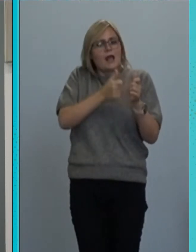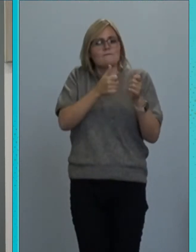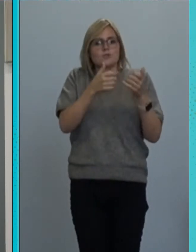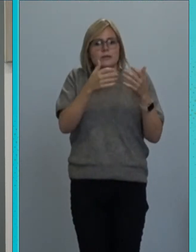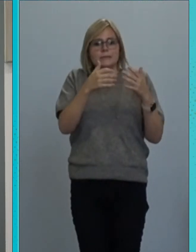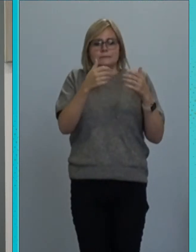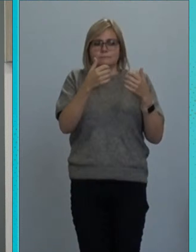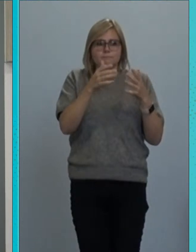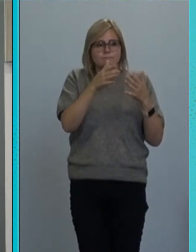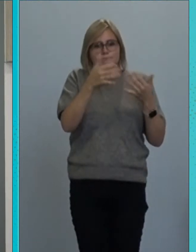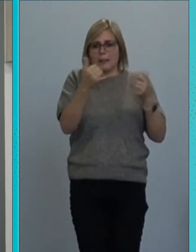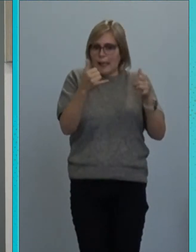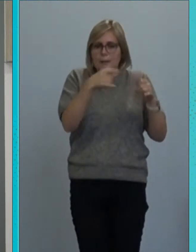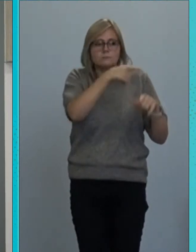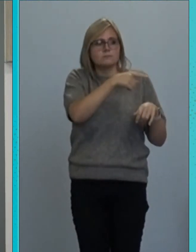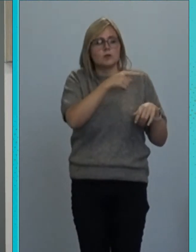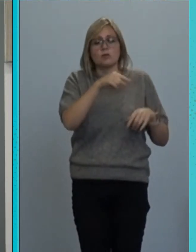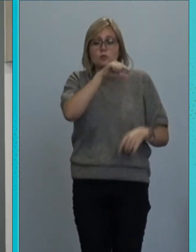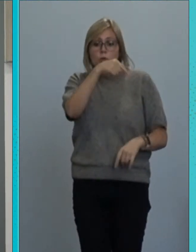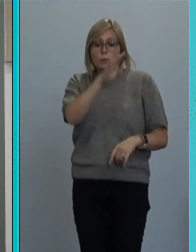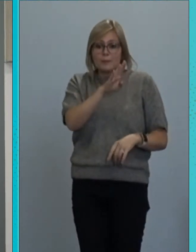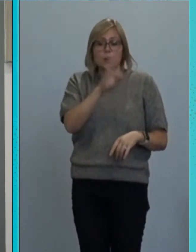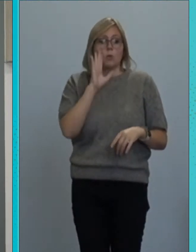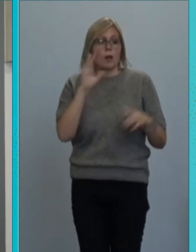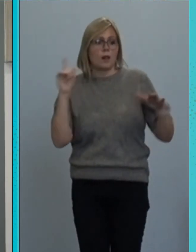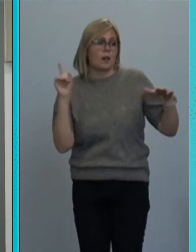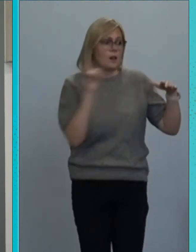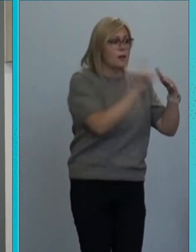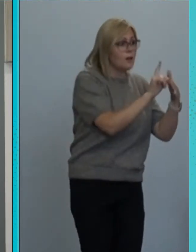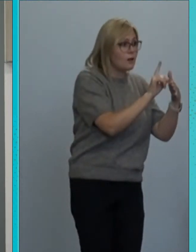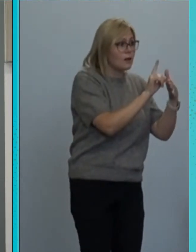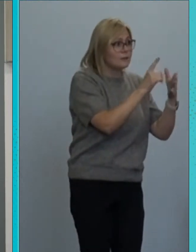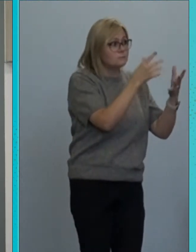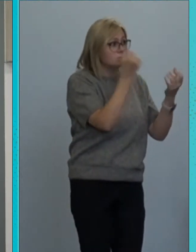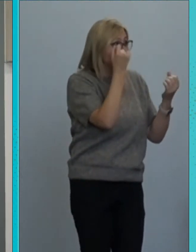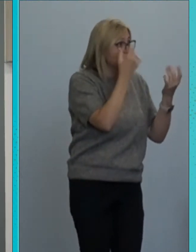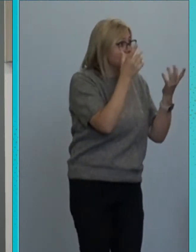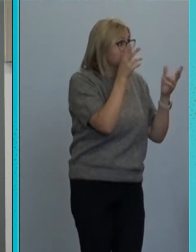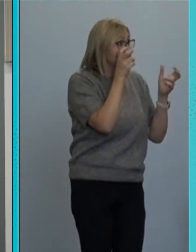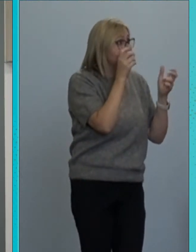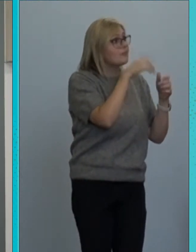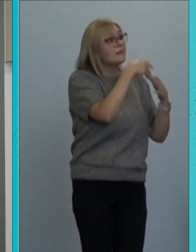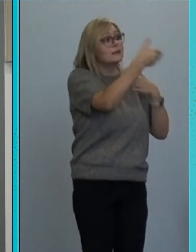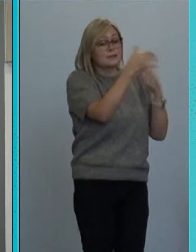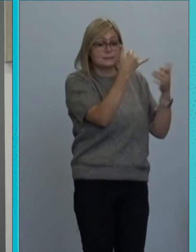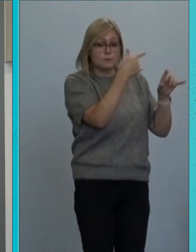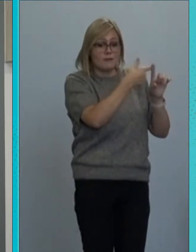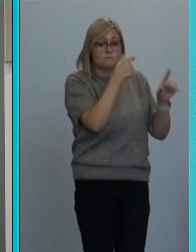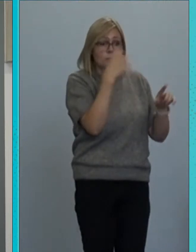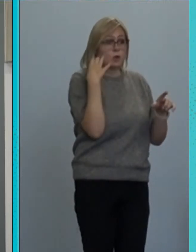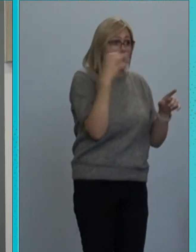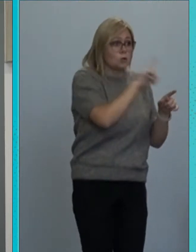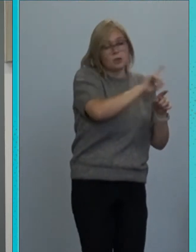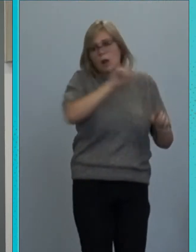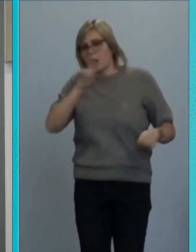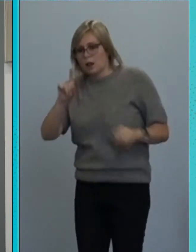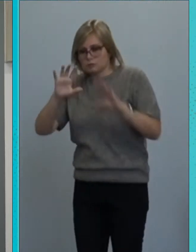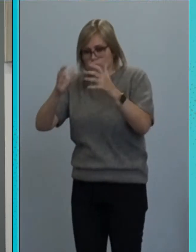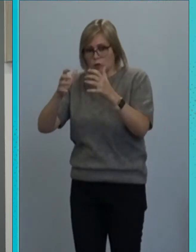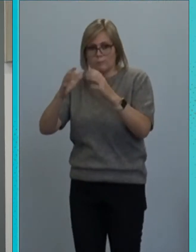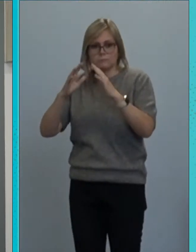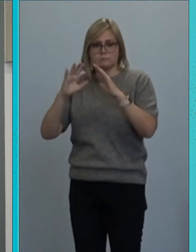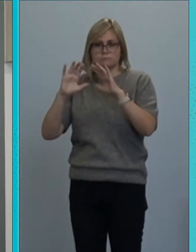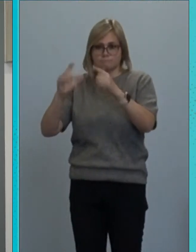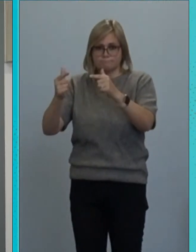team runs to the sidelines, gets the next play from the coach, runs back into